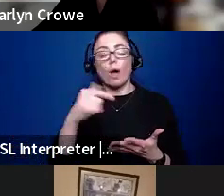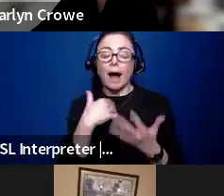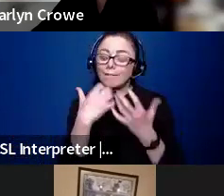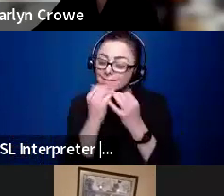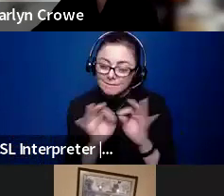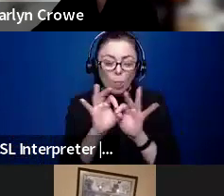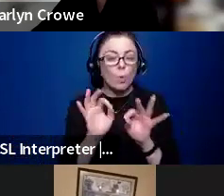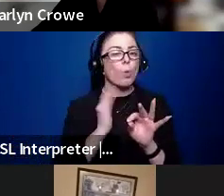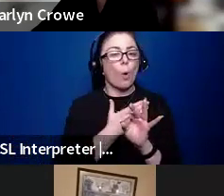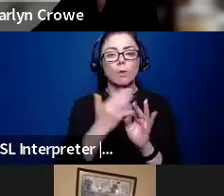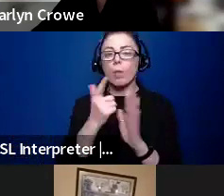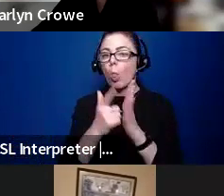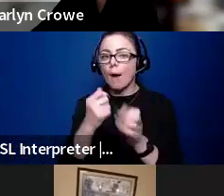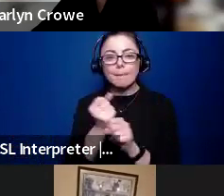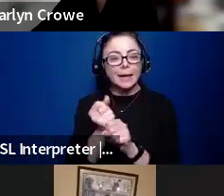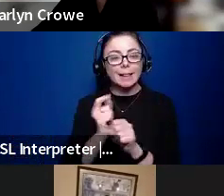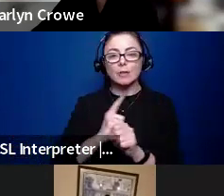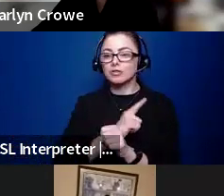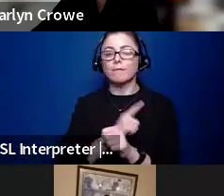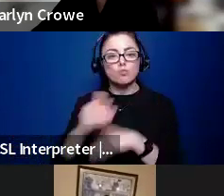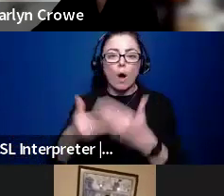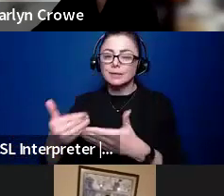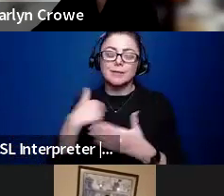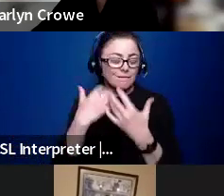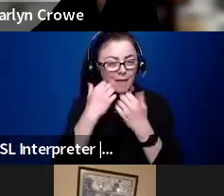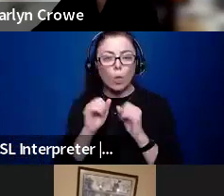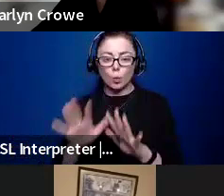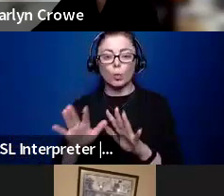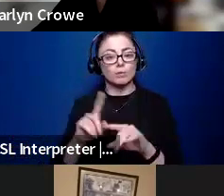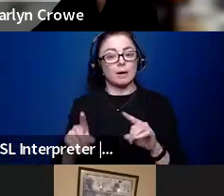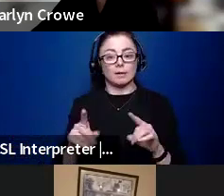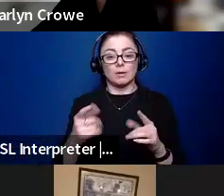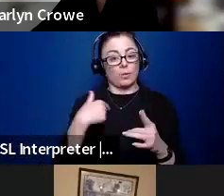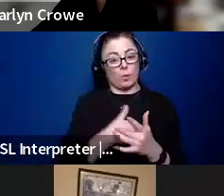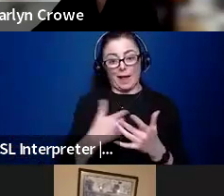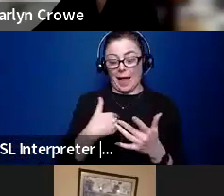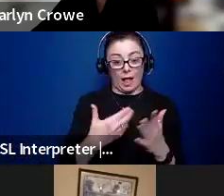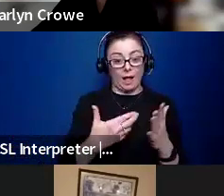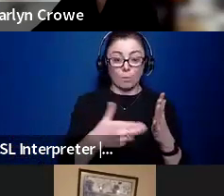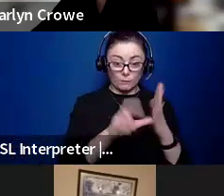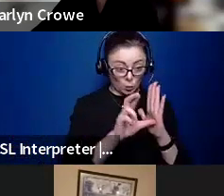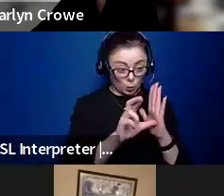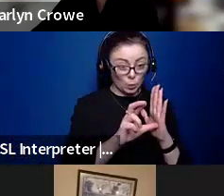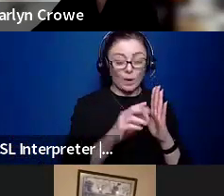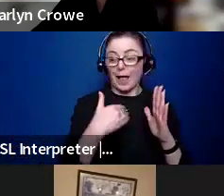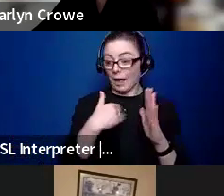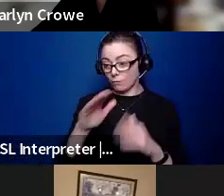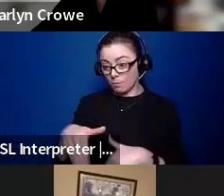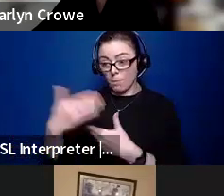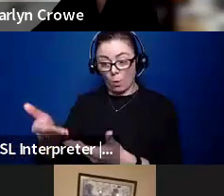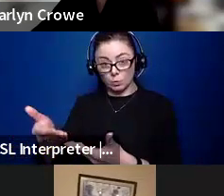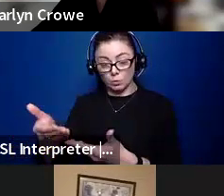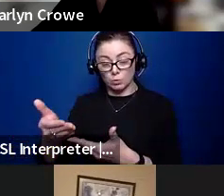do. And the fact that we had this proposal to having a review, to having this proposal that